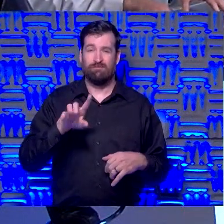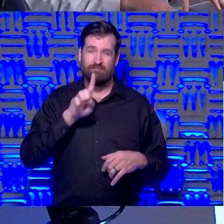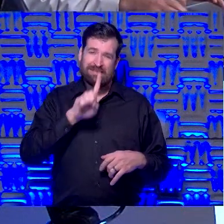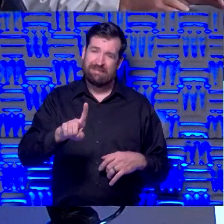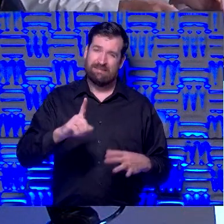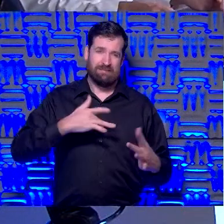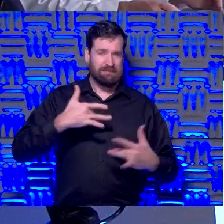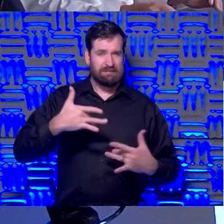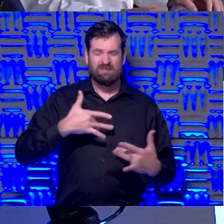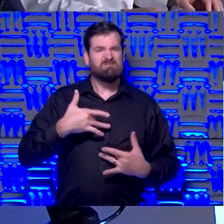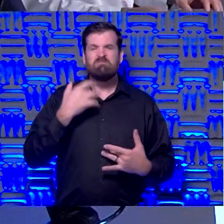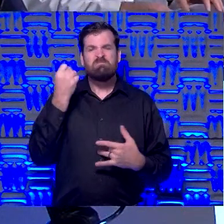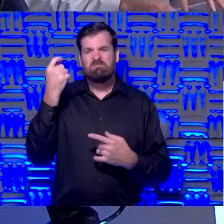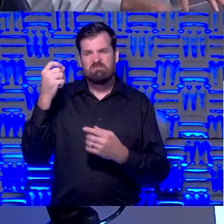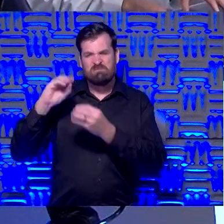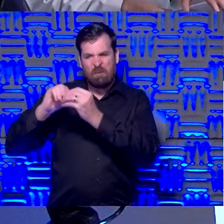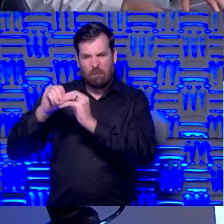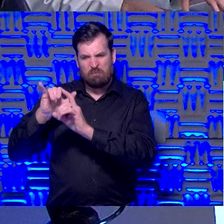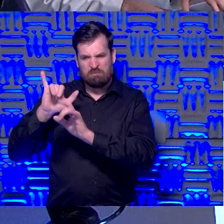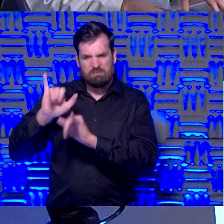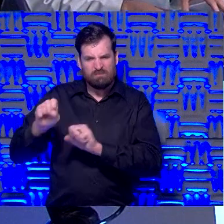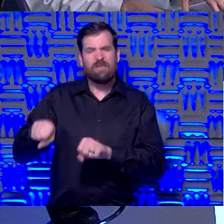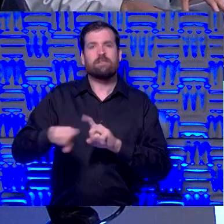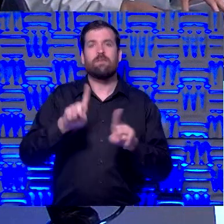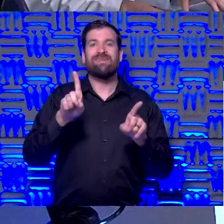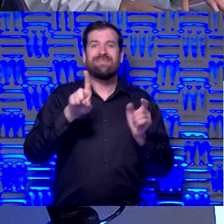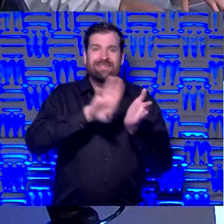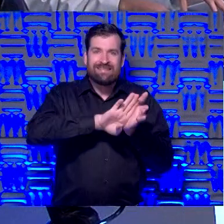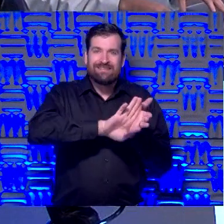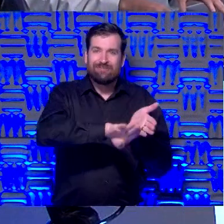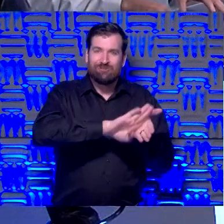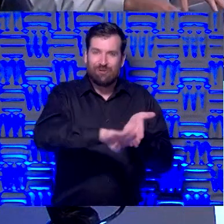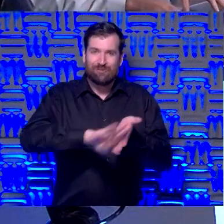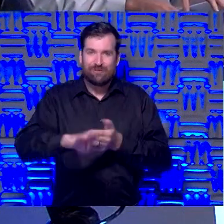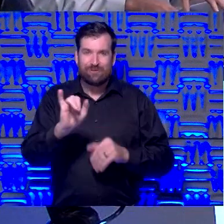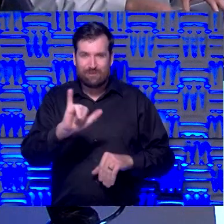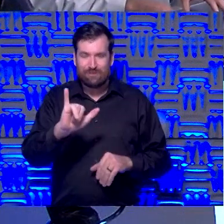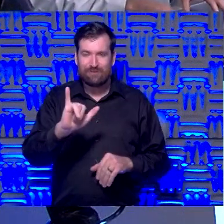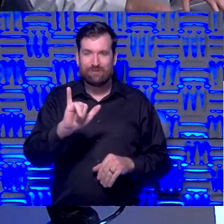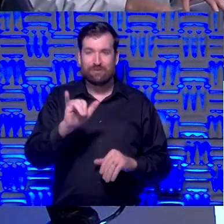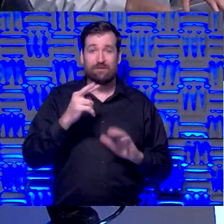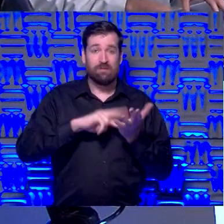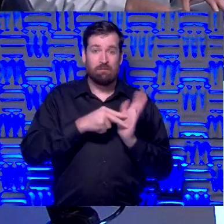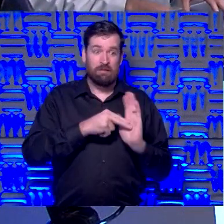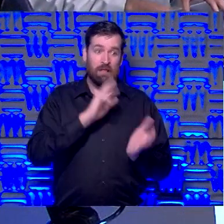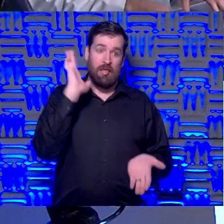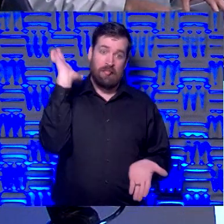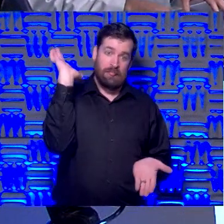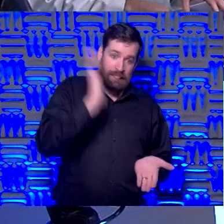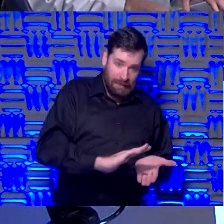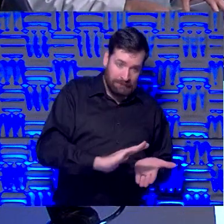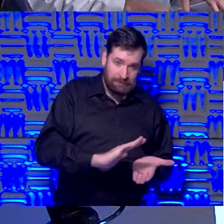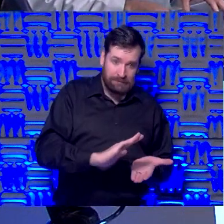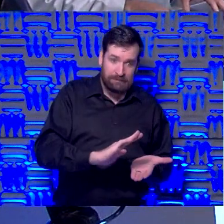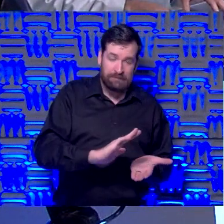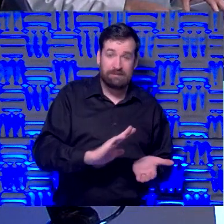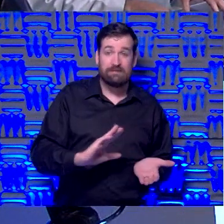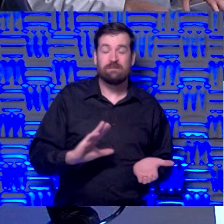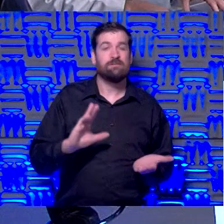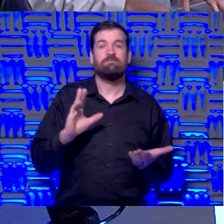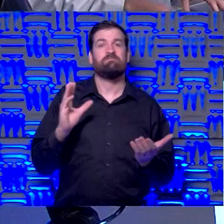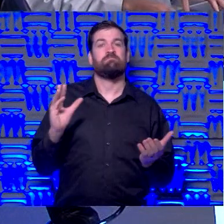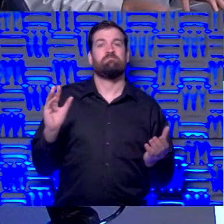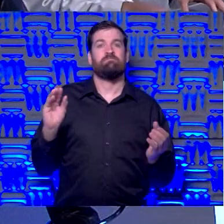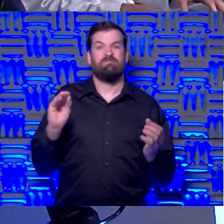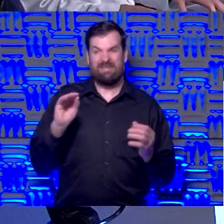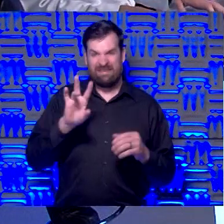about that, just besides the number, is that we had discharges. So we got even lower yesterday than we were, but unfortunately we've